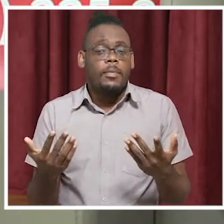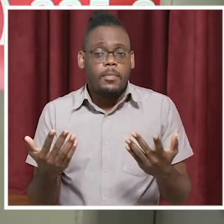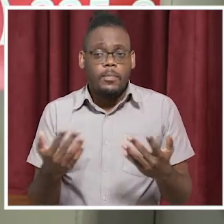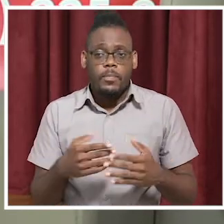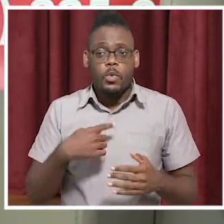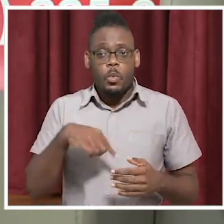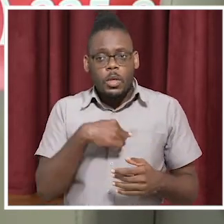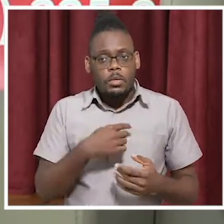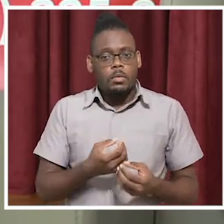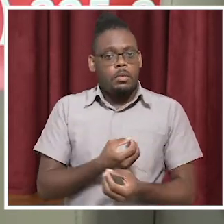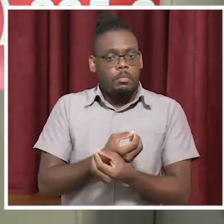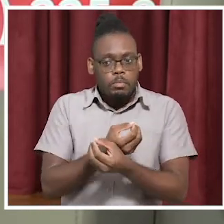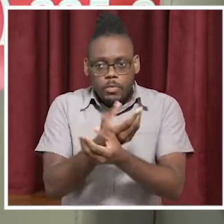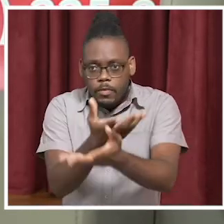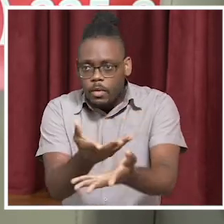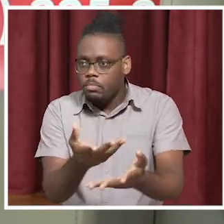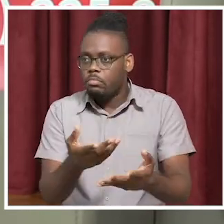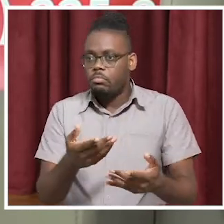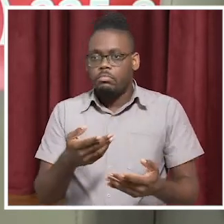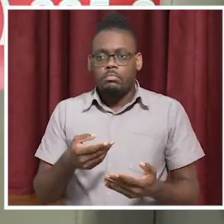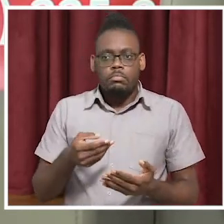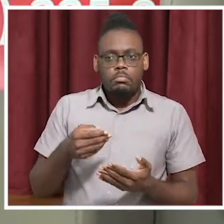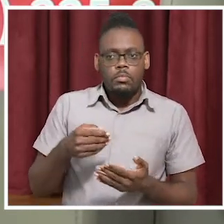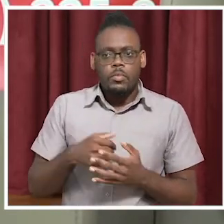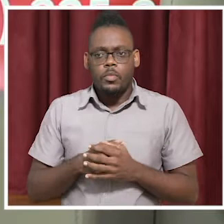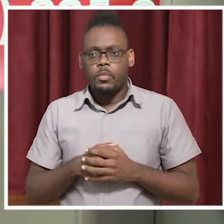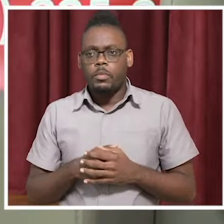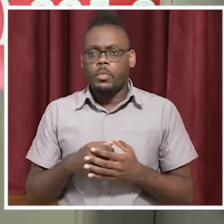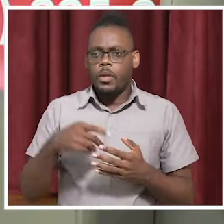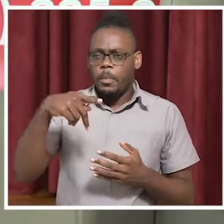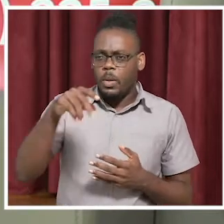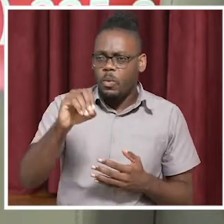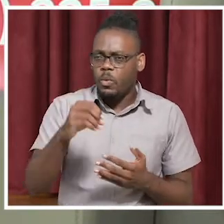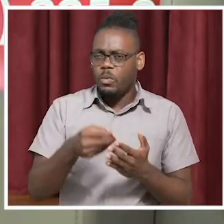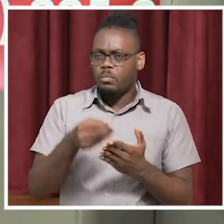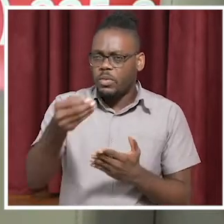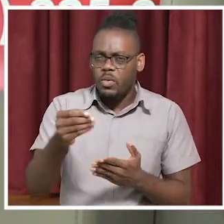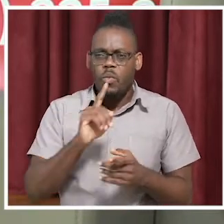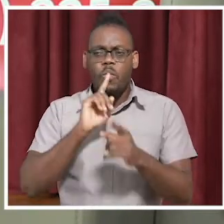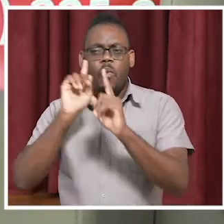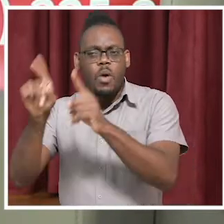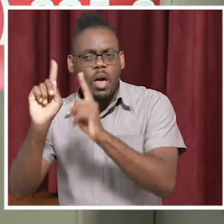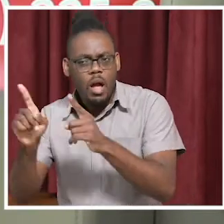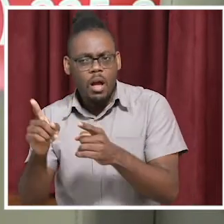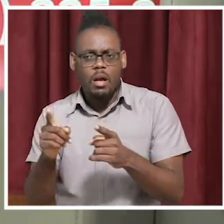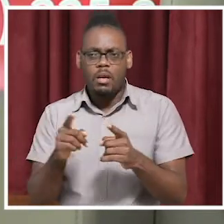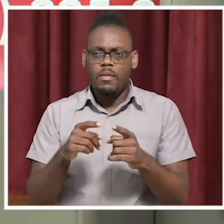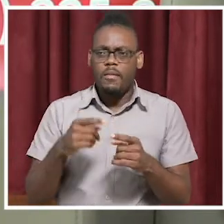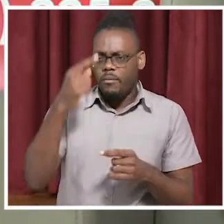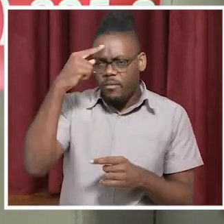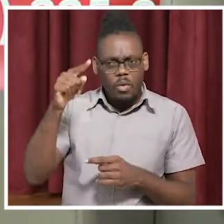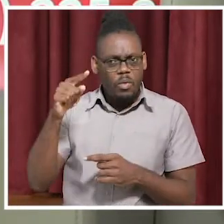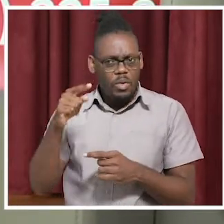provide purchase orders that would cover the cost of the materials that they need for their construction works. Okay. And they themselves are